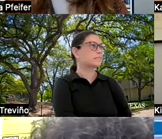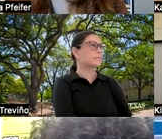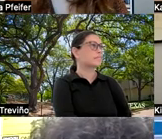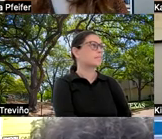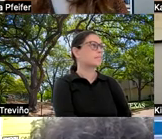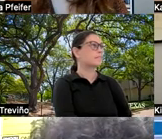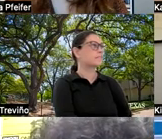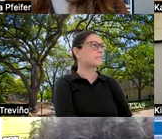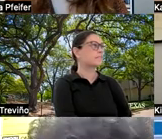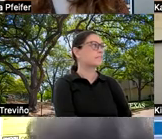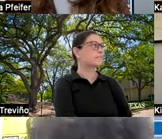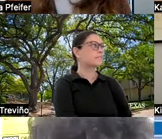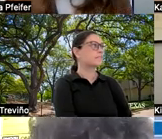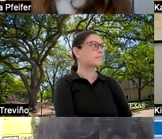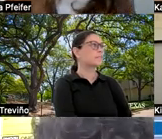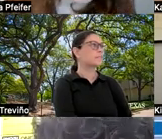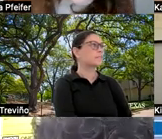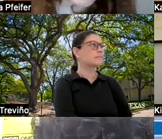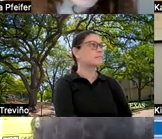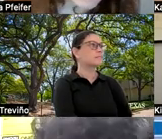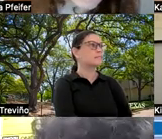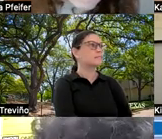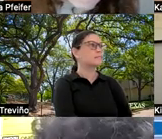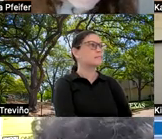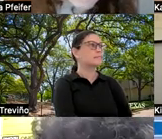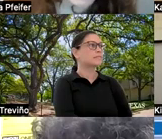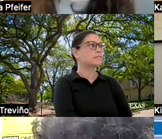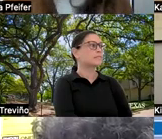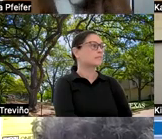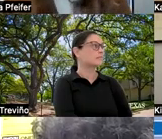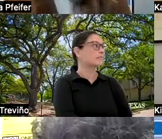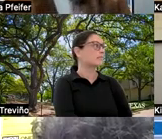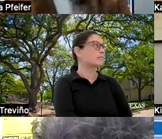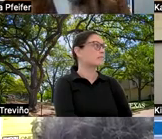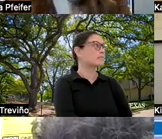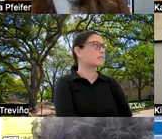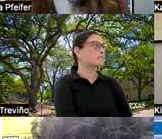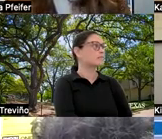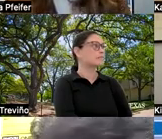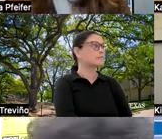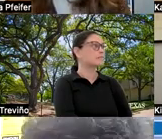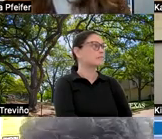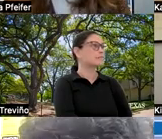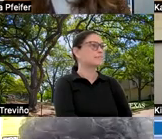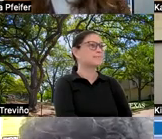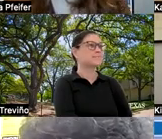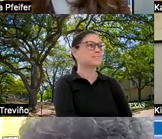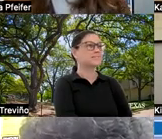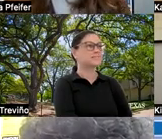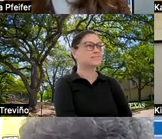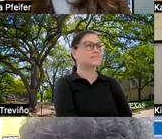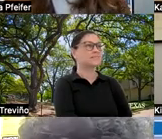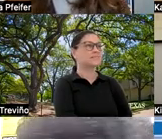meeting guidelines up here. I wanted to mention there are 4 UT Austin meeting facilitators here